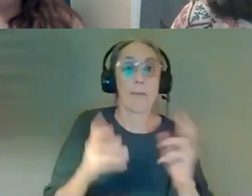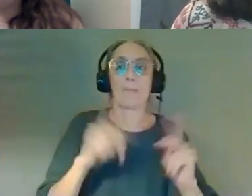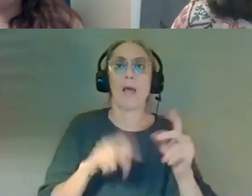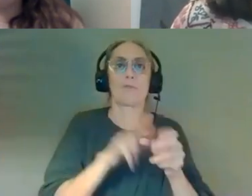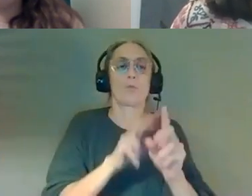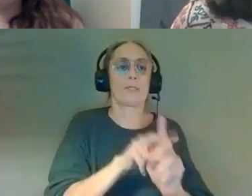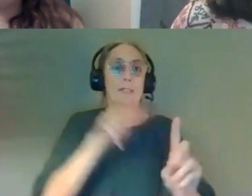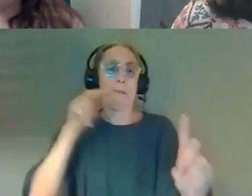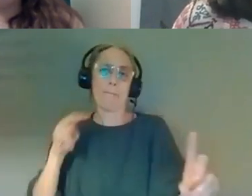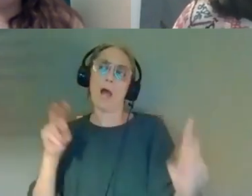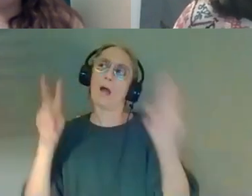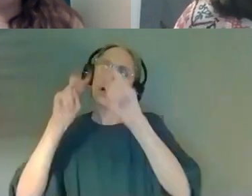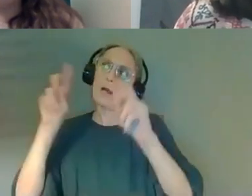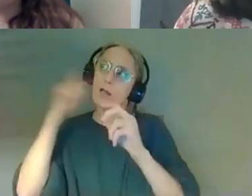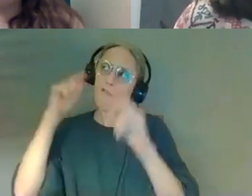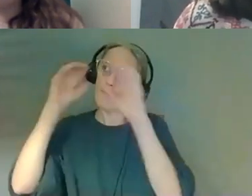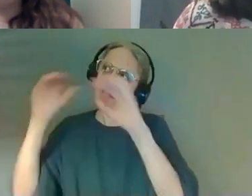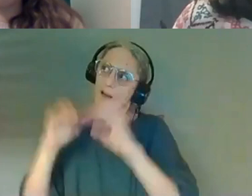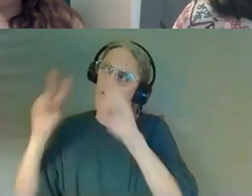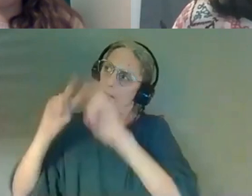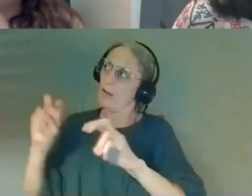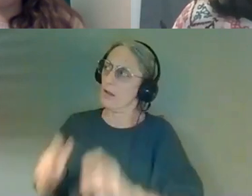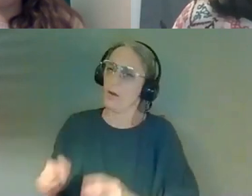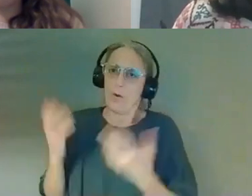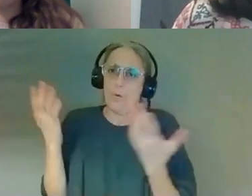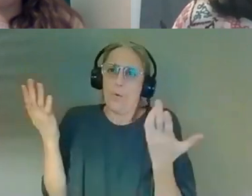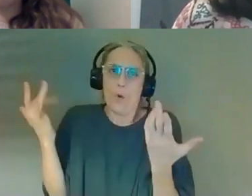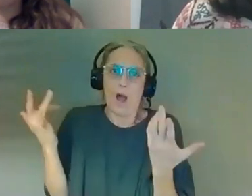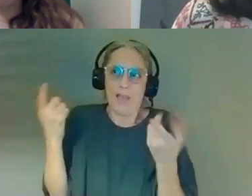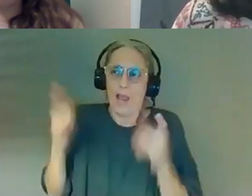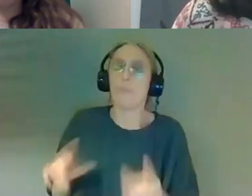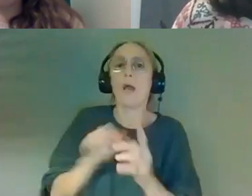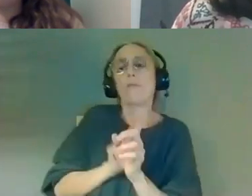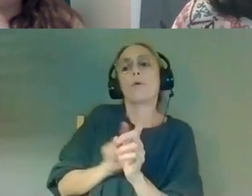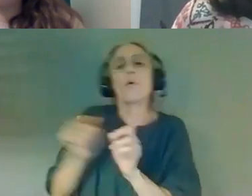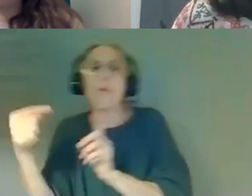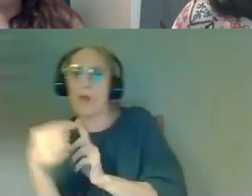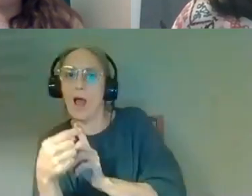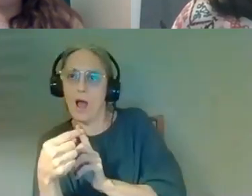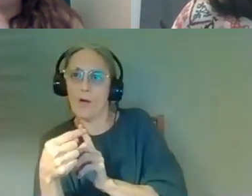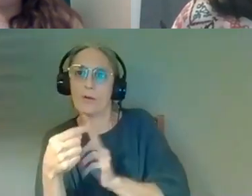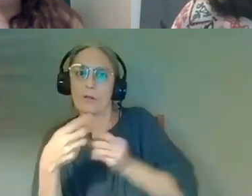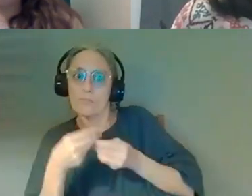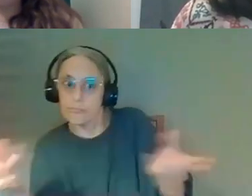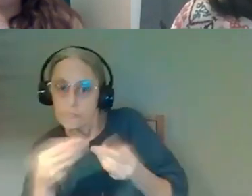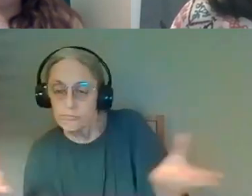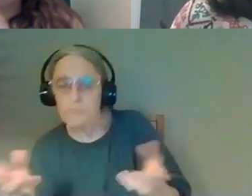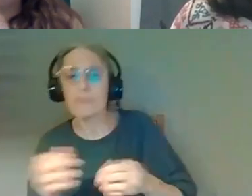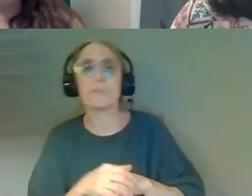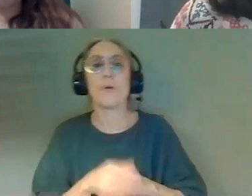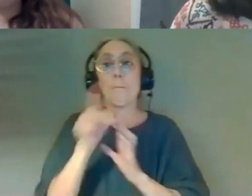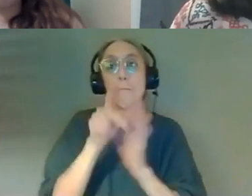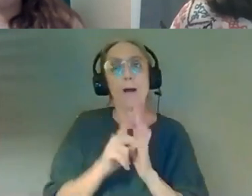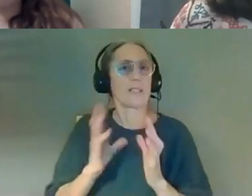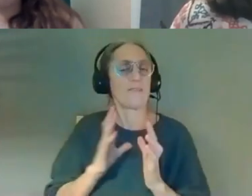all levels of government for whatever reason. And so I think while we wait on policy, there's an emergent need that's every day that needs an